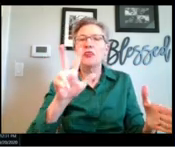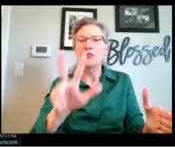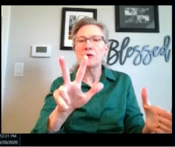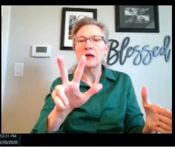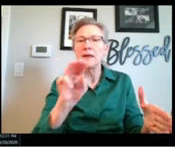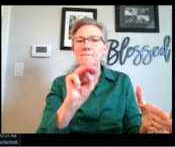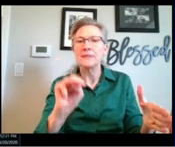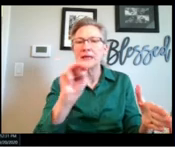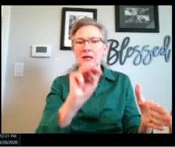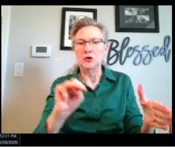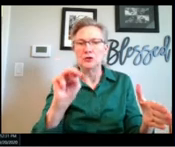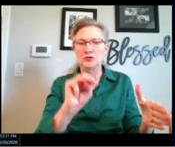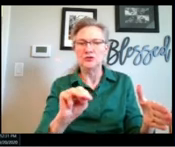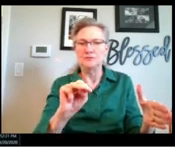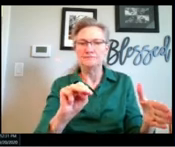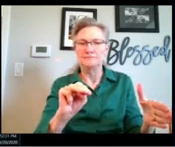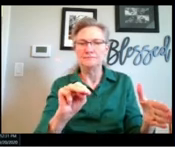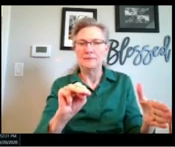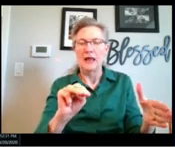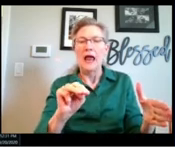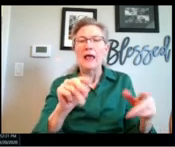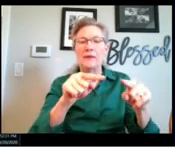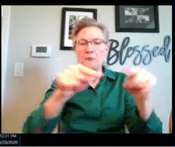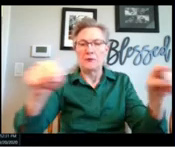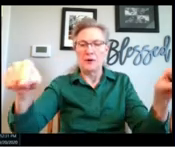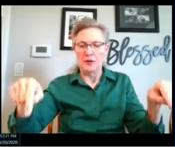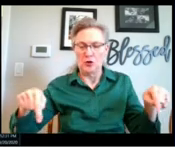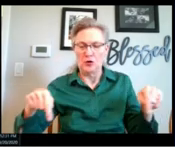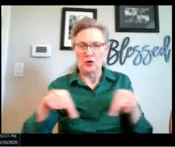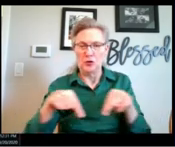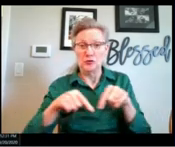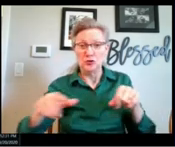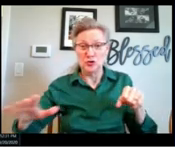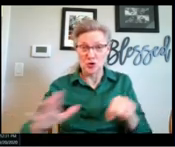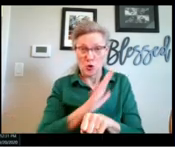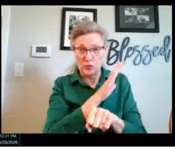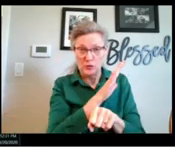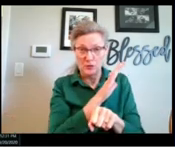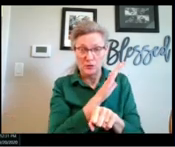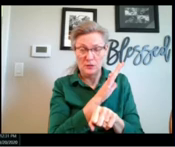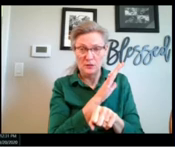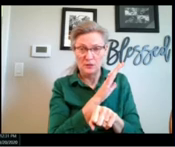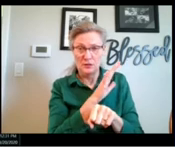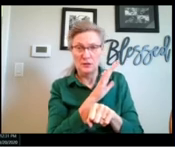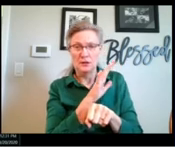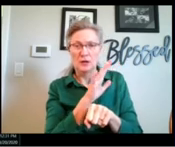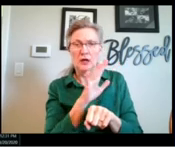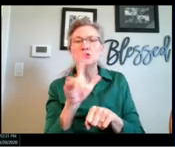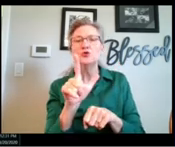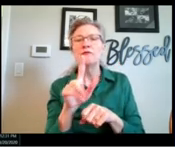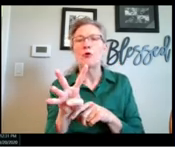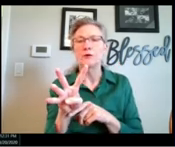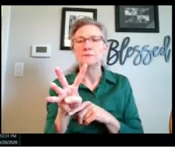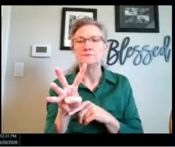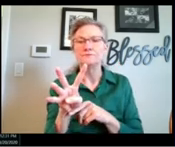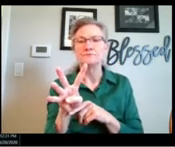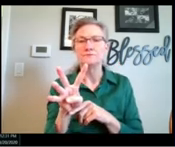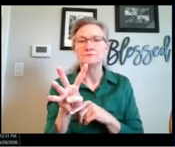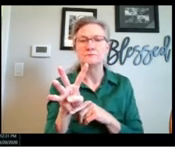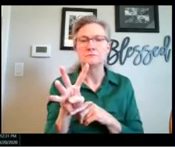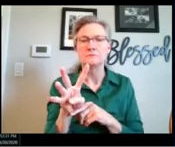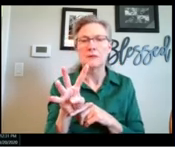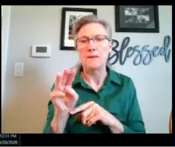your width is 3 meters, and your total perimeter, your meters that you are fencing, meters of fencing, is 24. So I know if I did